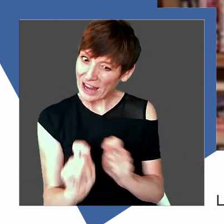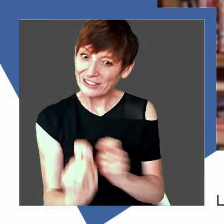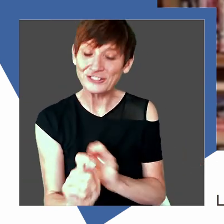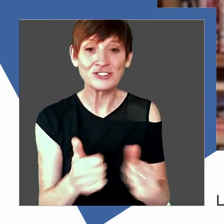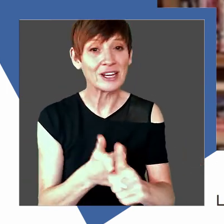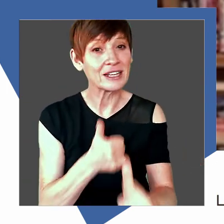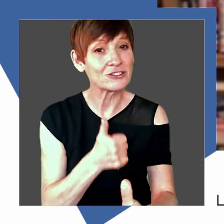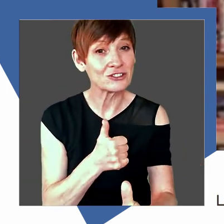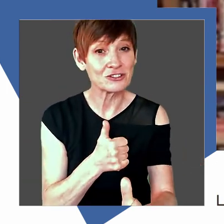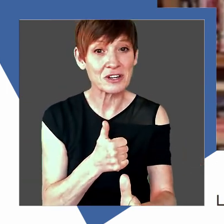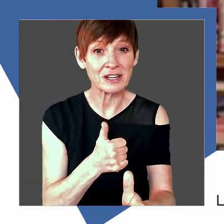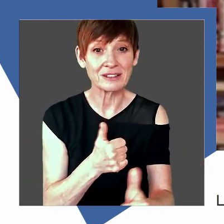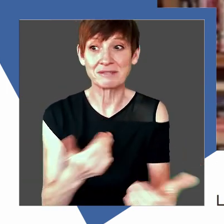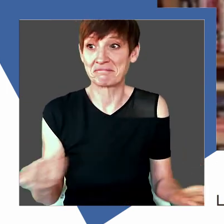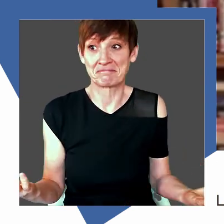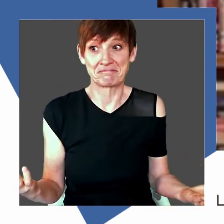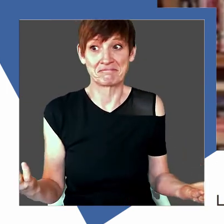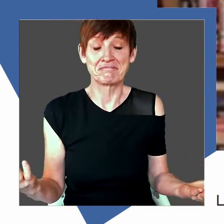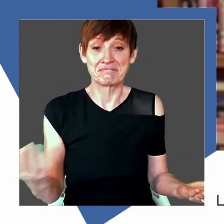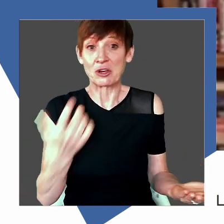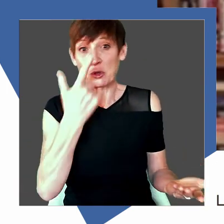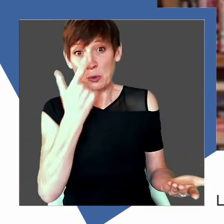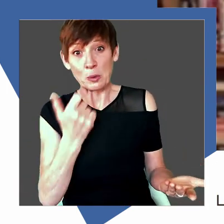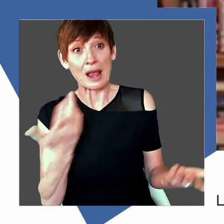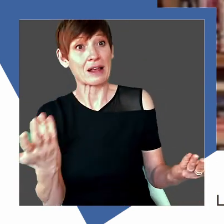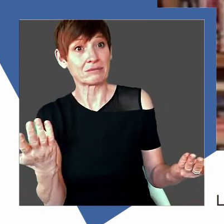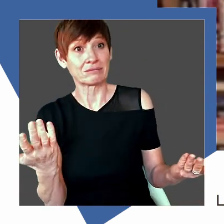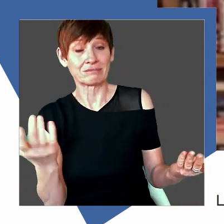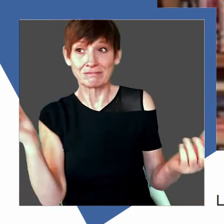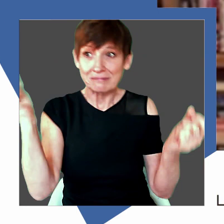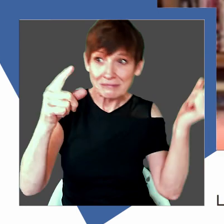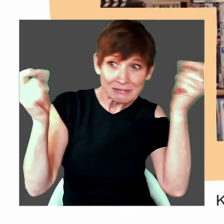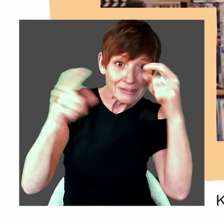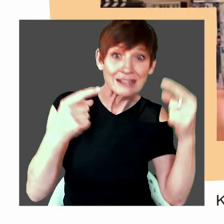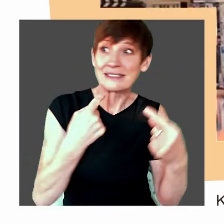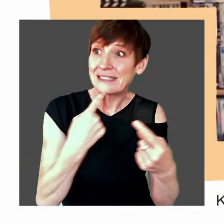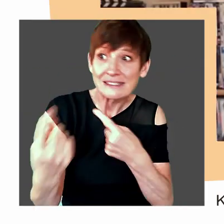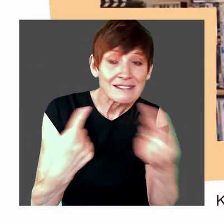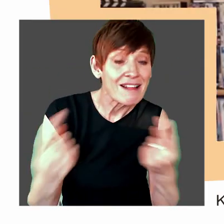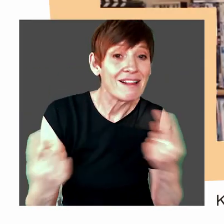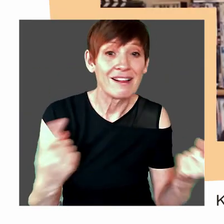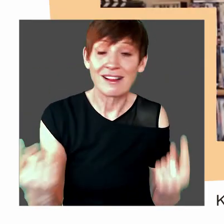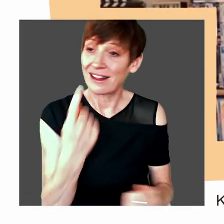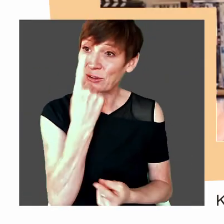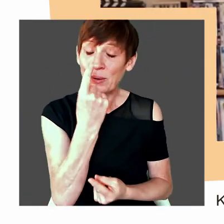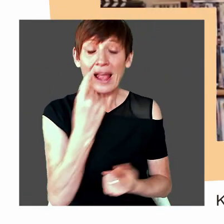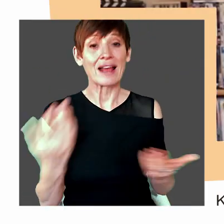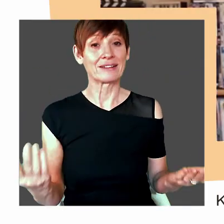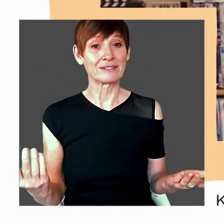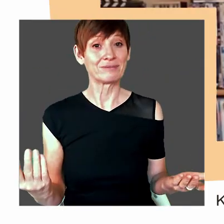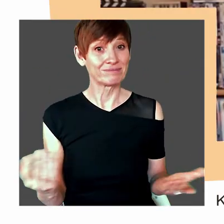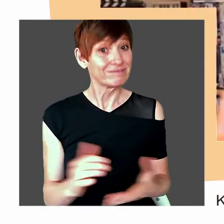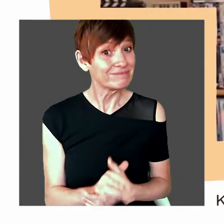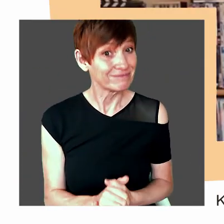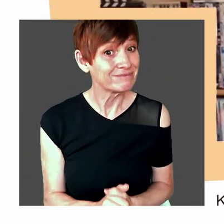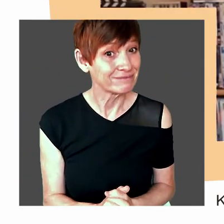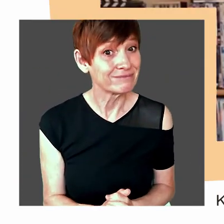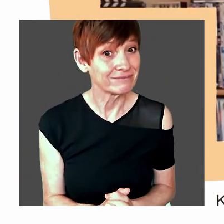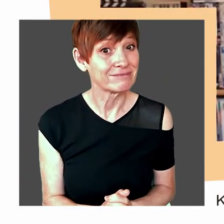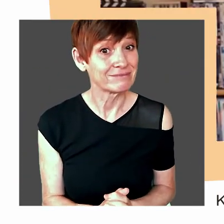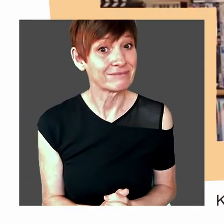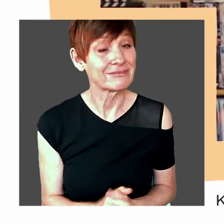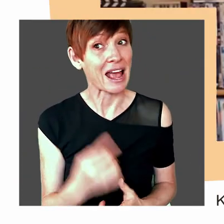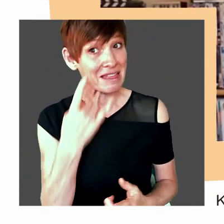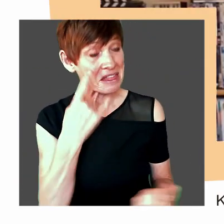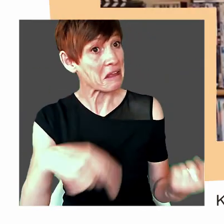You can kind of go out there and make some noise and really establish like who you are and industry to be, what you have to say, and people will really respond